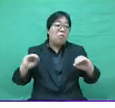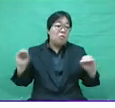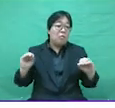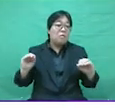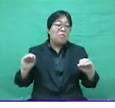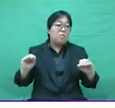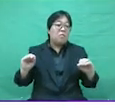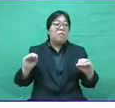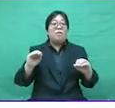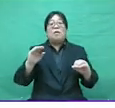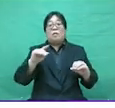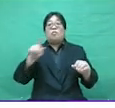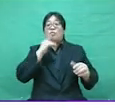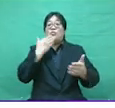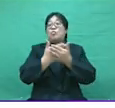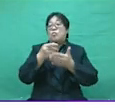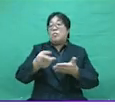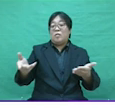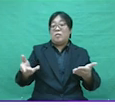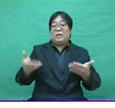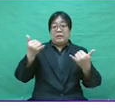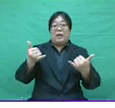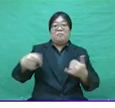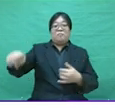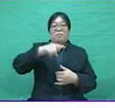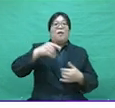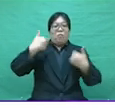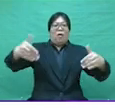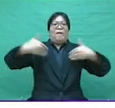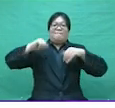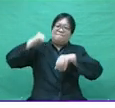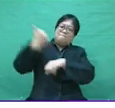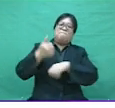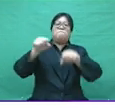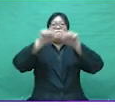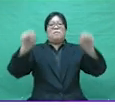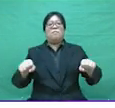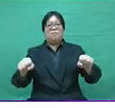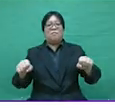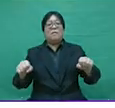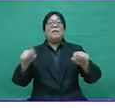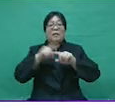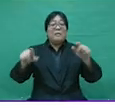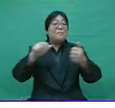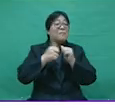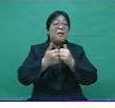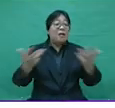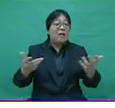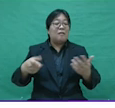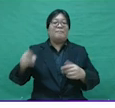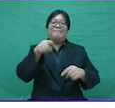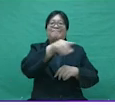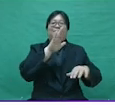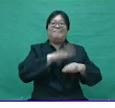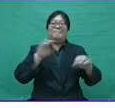that? And so the good thing is that they really have the system, but the problematic thing is that